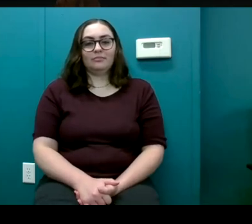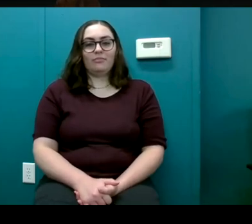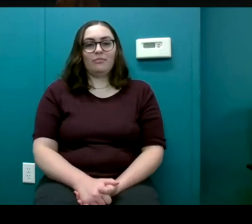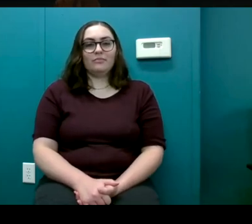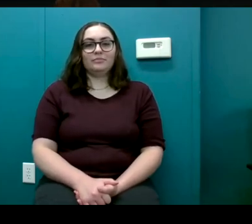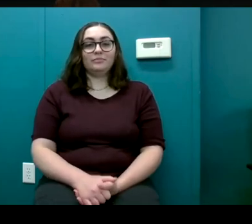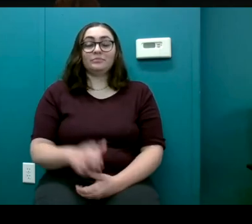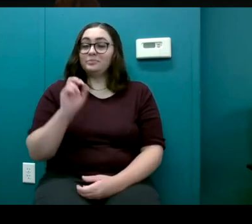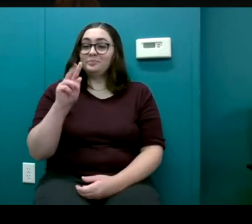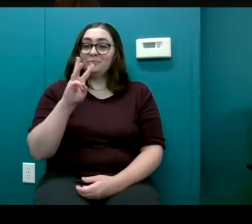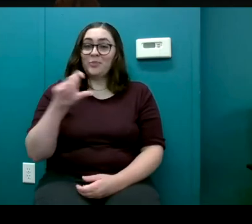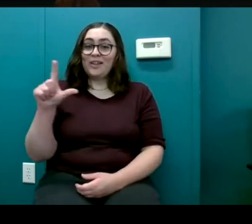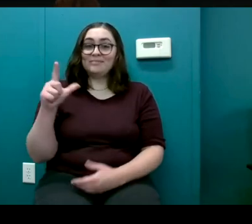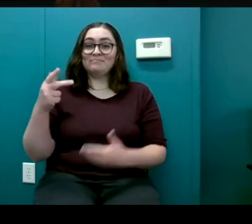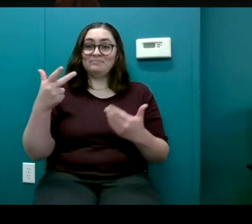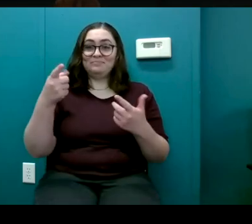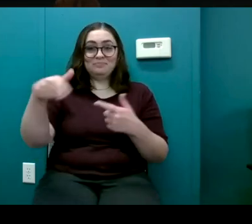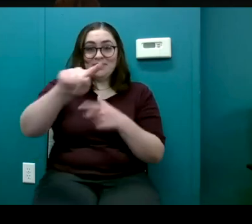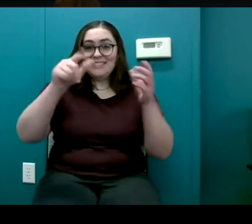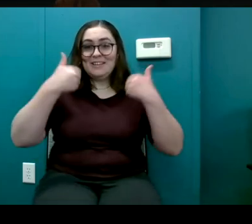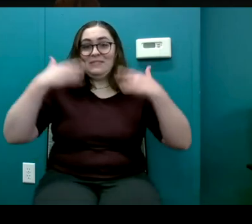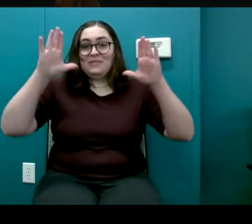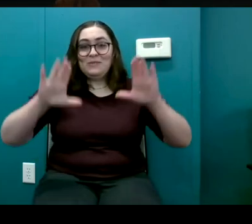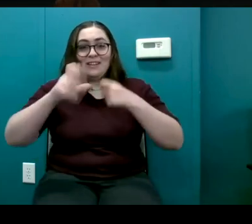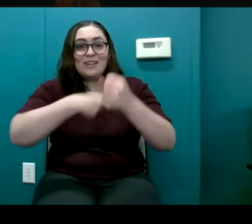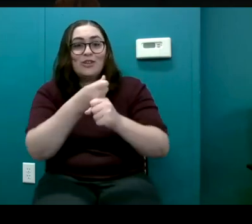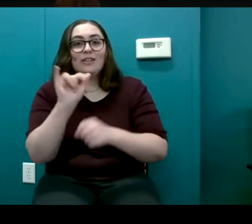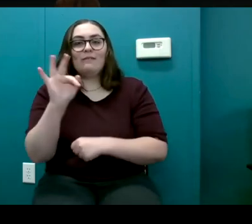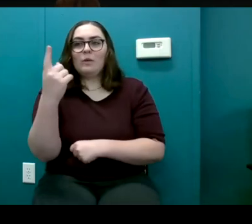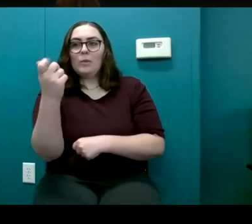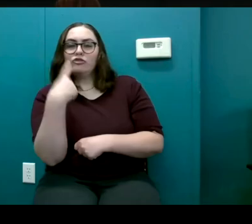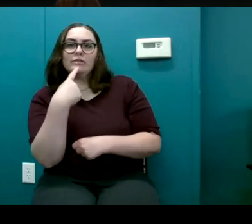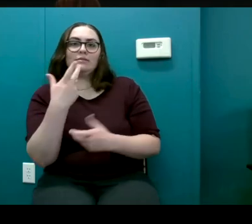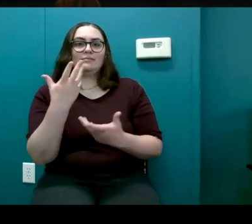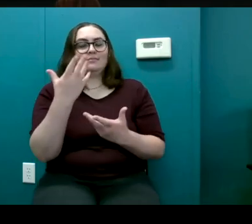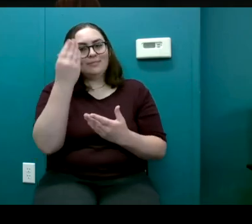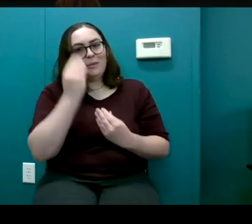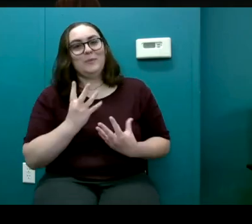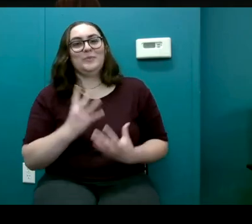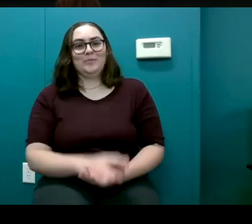Okay, well, you guys have a great year. And if you have any questions as things come up, please let me know.